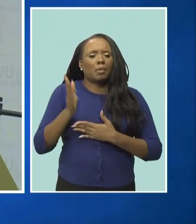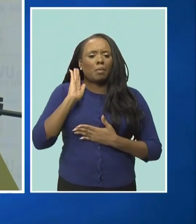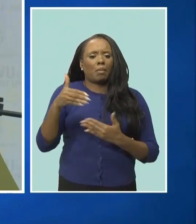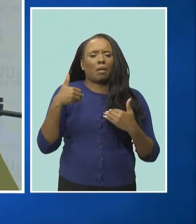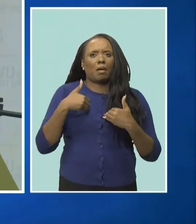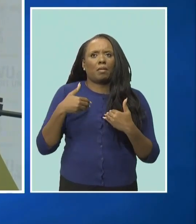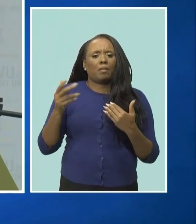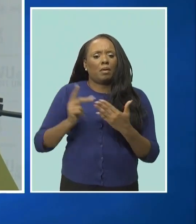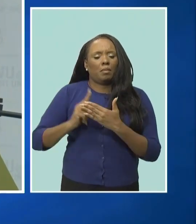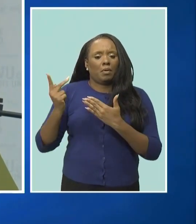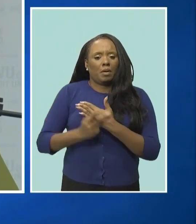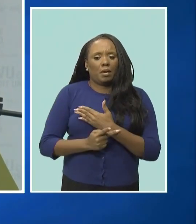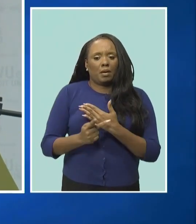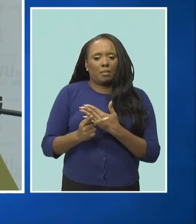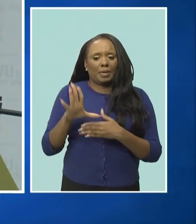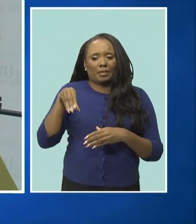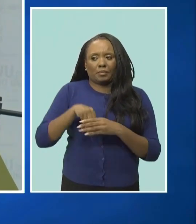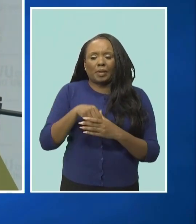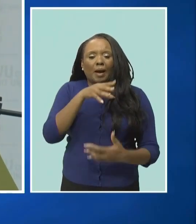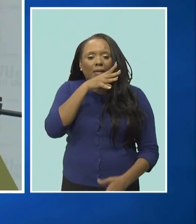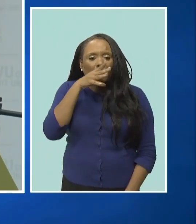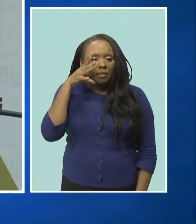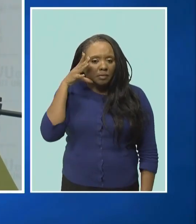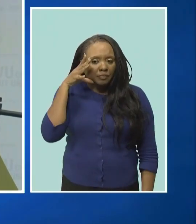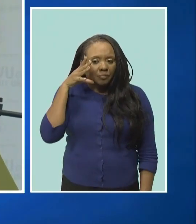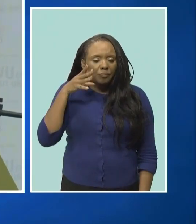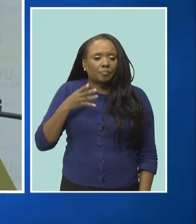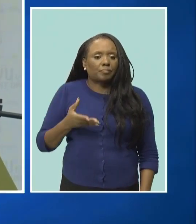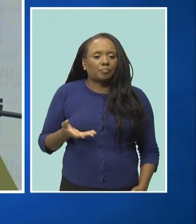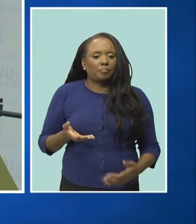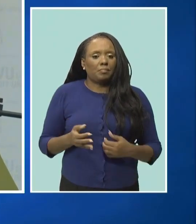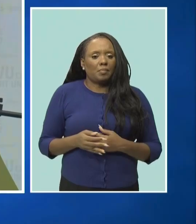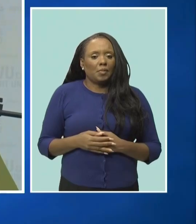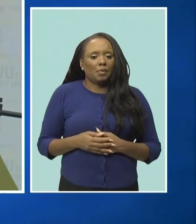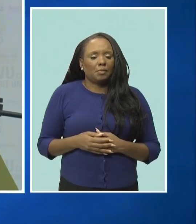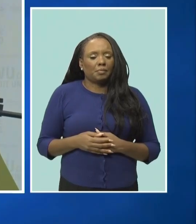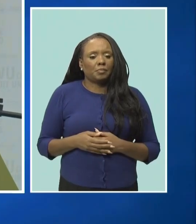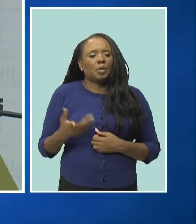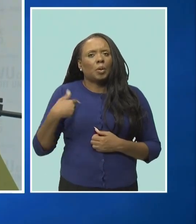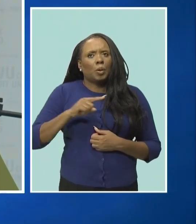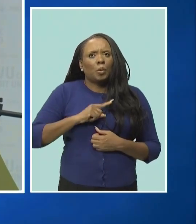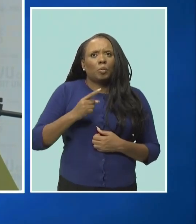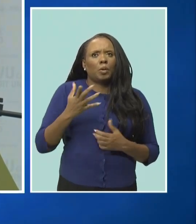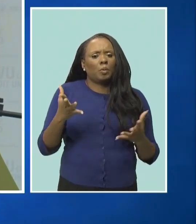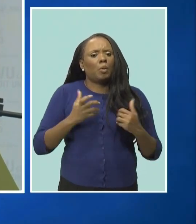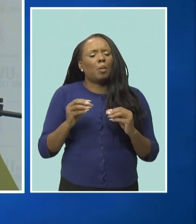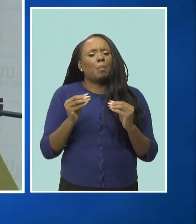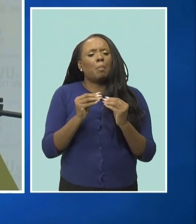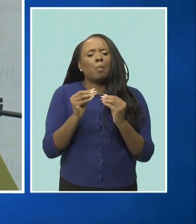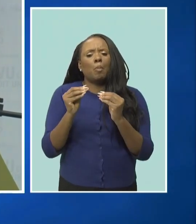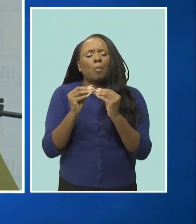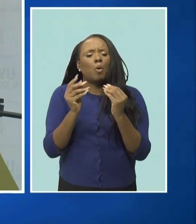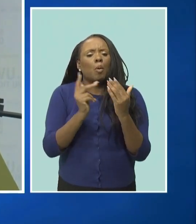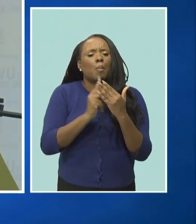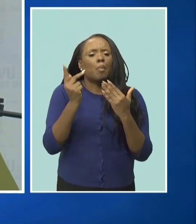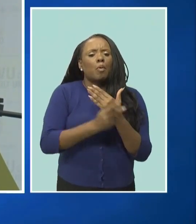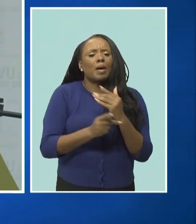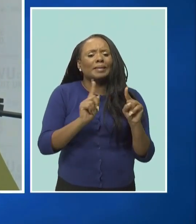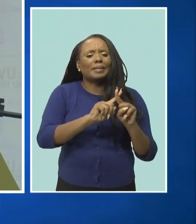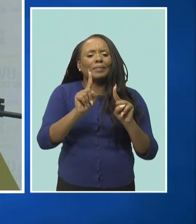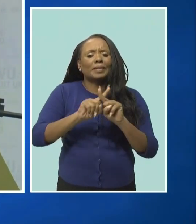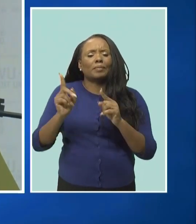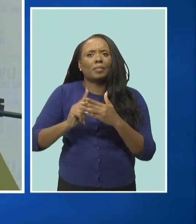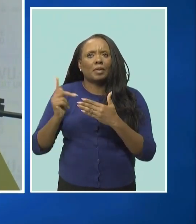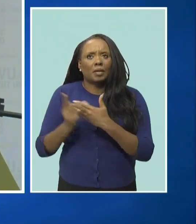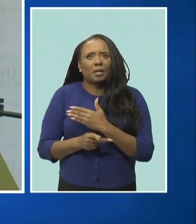in agriculture. Actually, and in the same light as trying to diversify, this year we started a